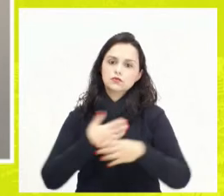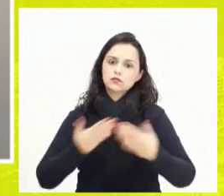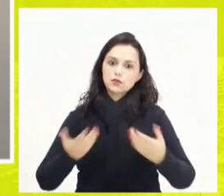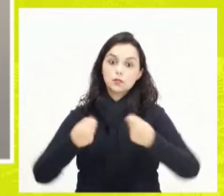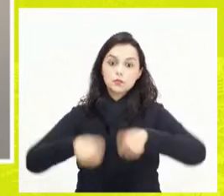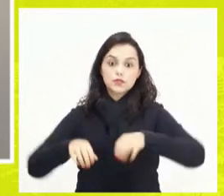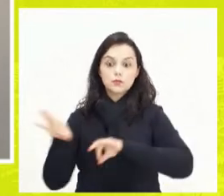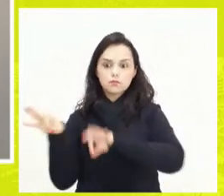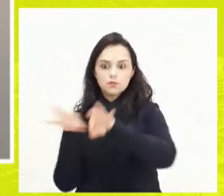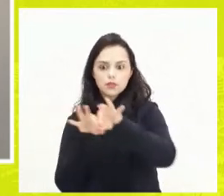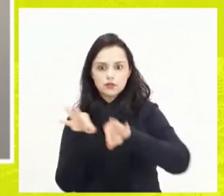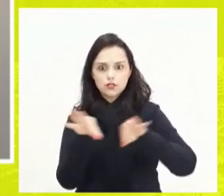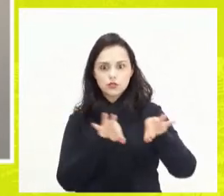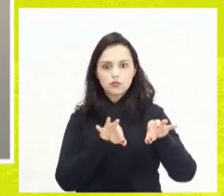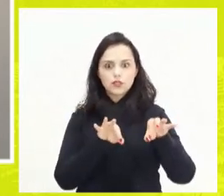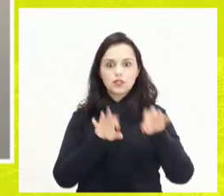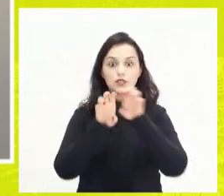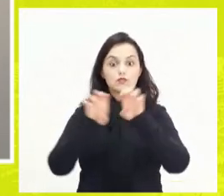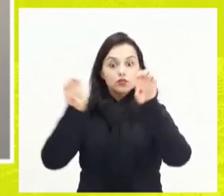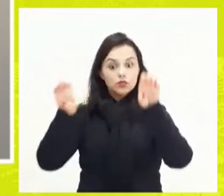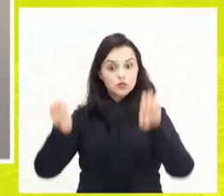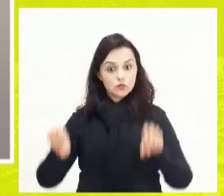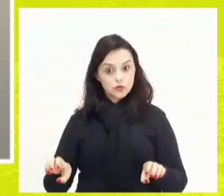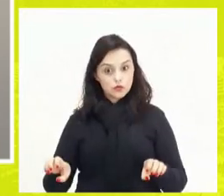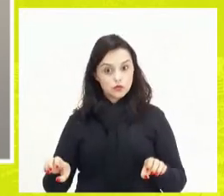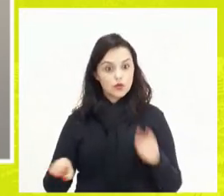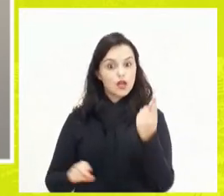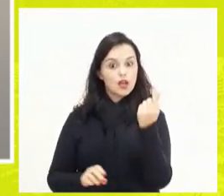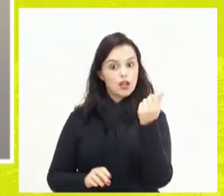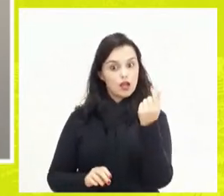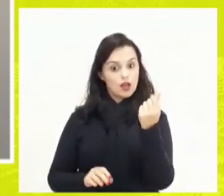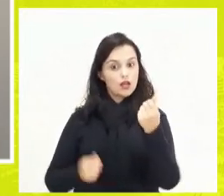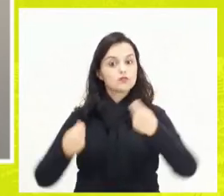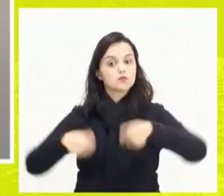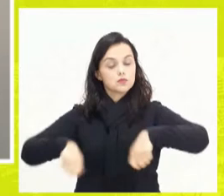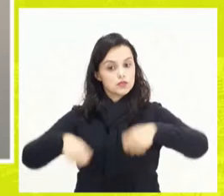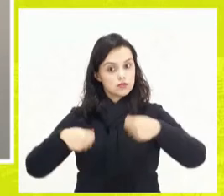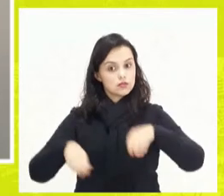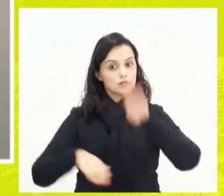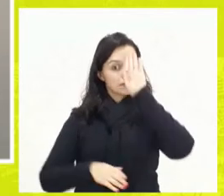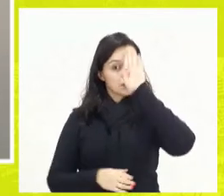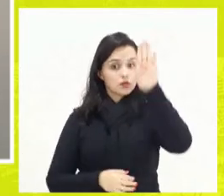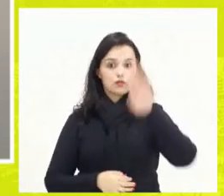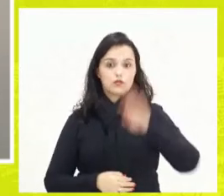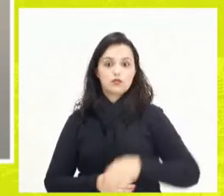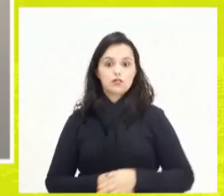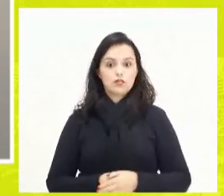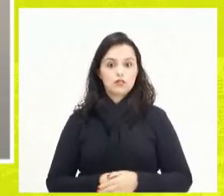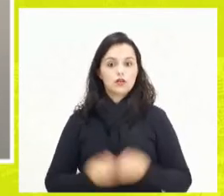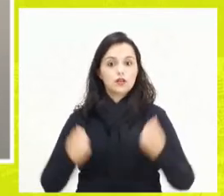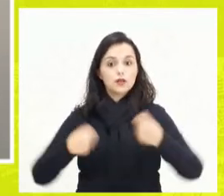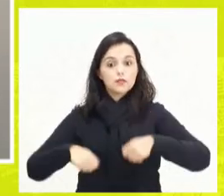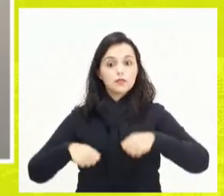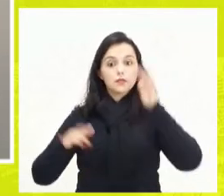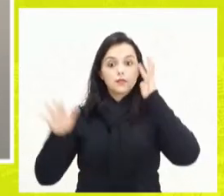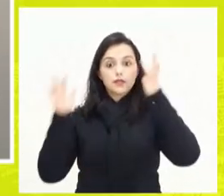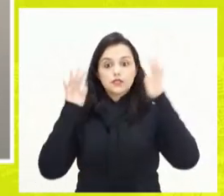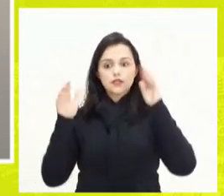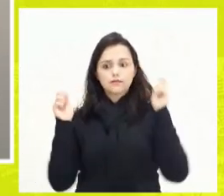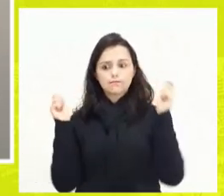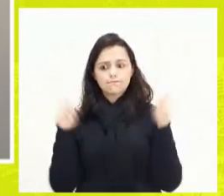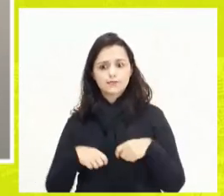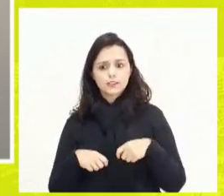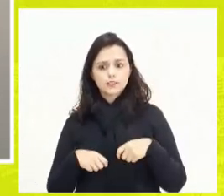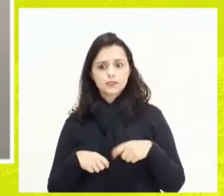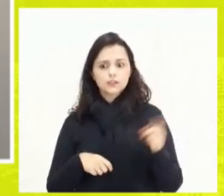do something with good quality we need plenty we need uh to spend money we need to uh working